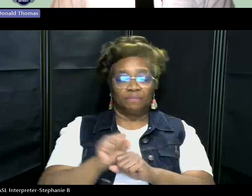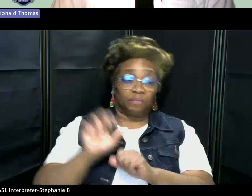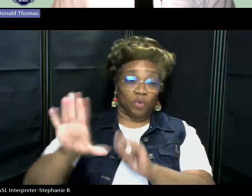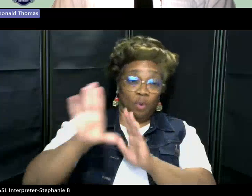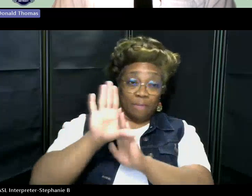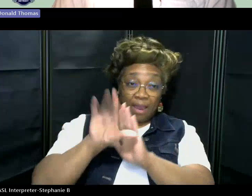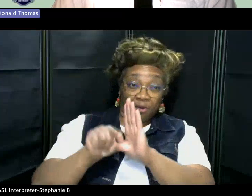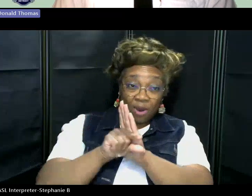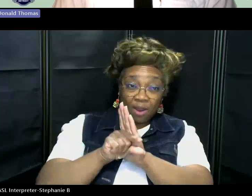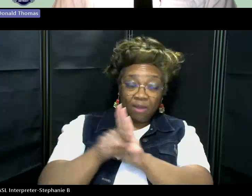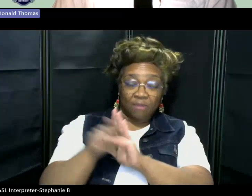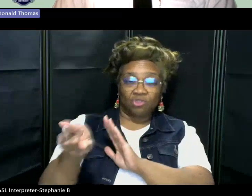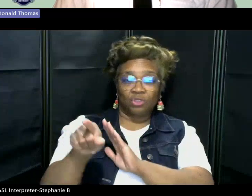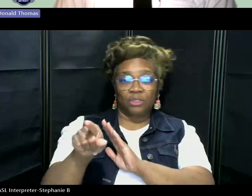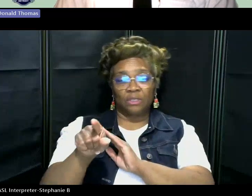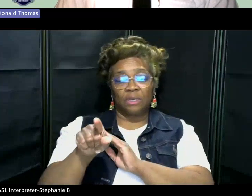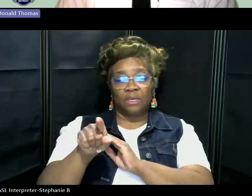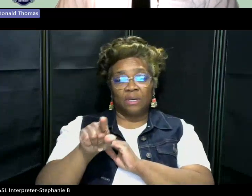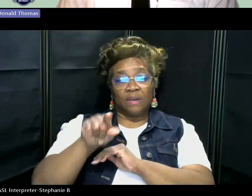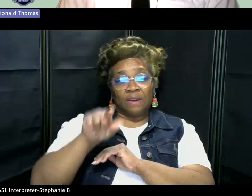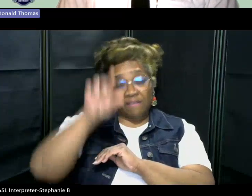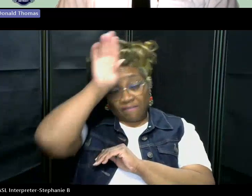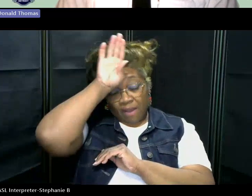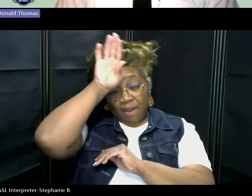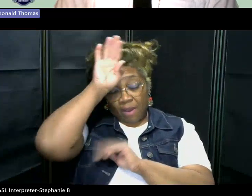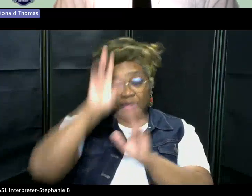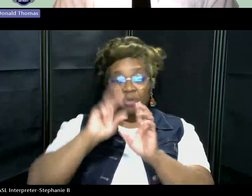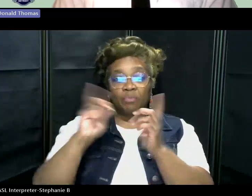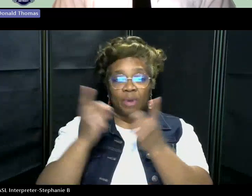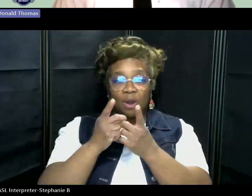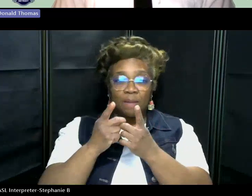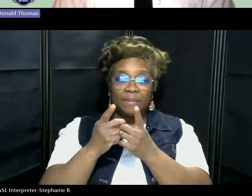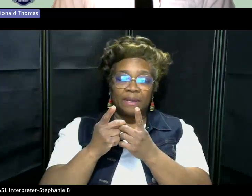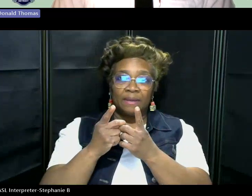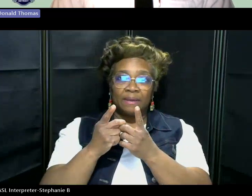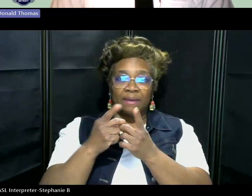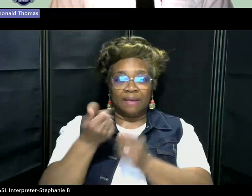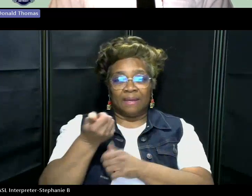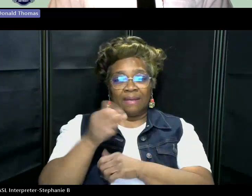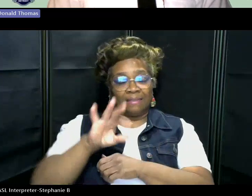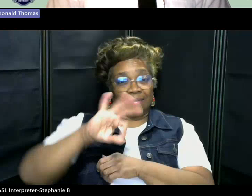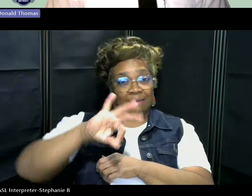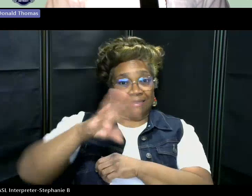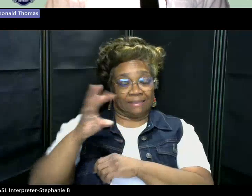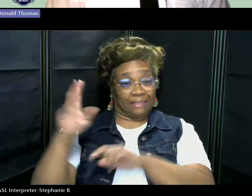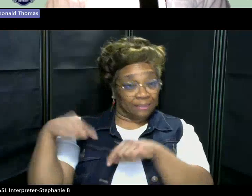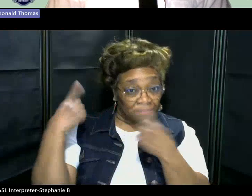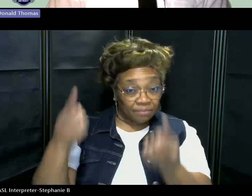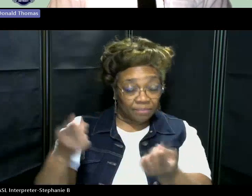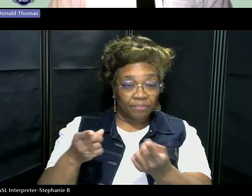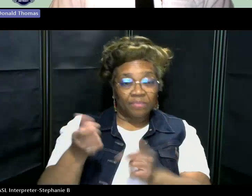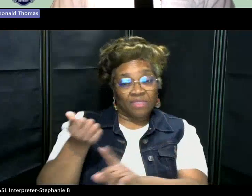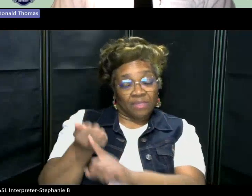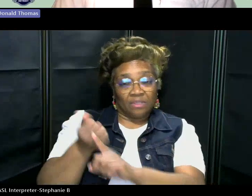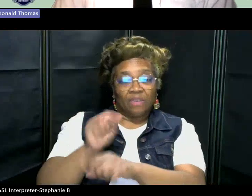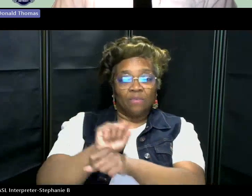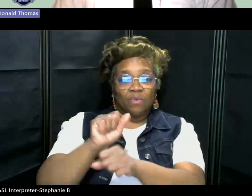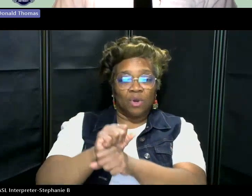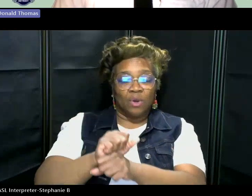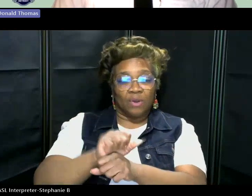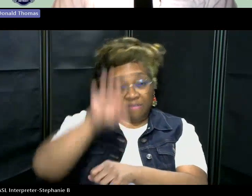is that she's been a firefighter on the fire department for since 1996. She was a firefighter for 12 years